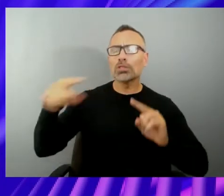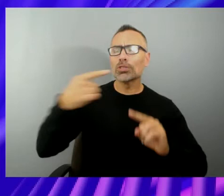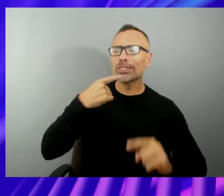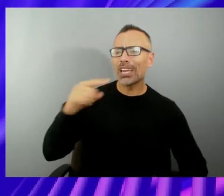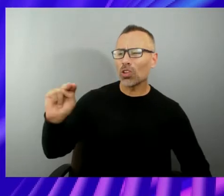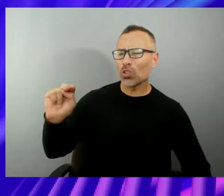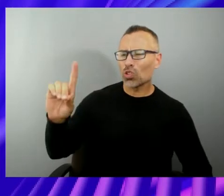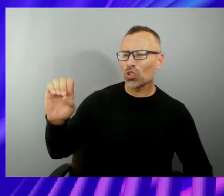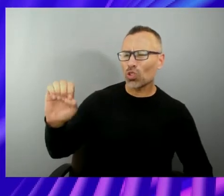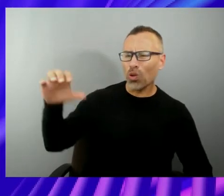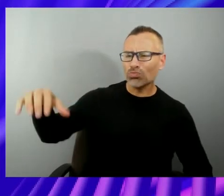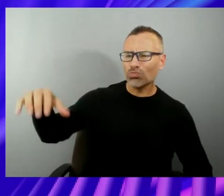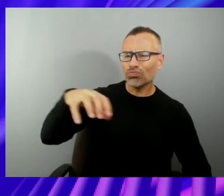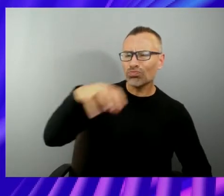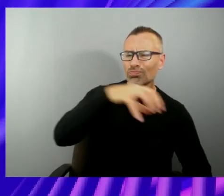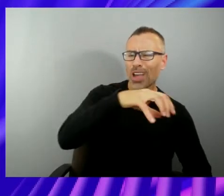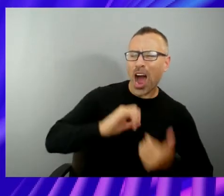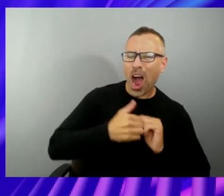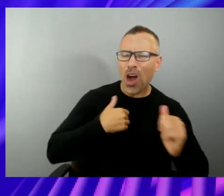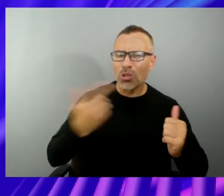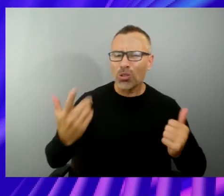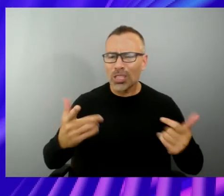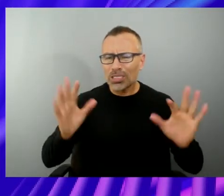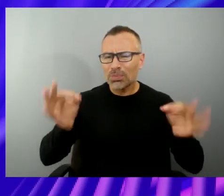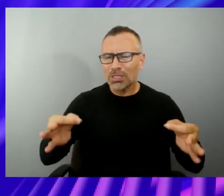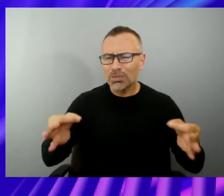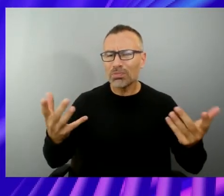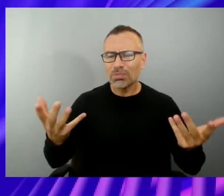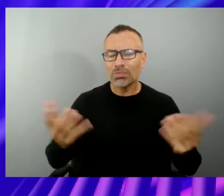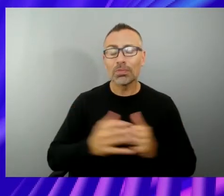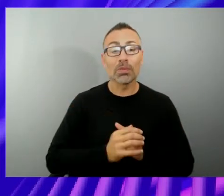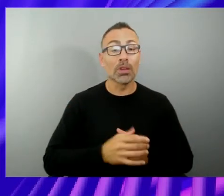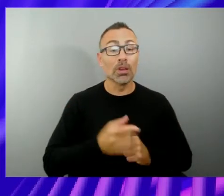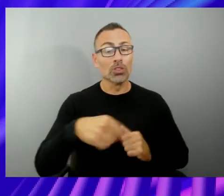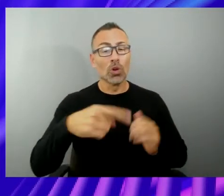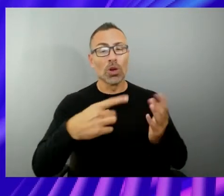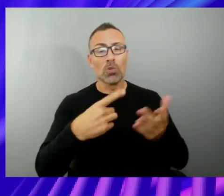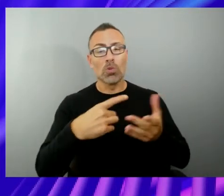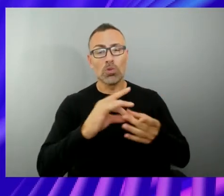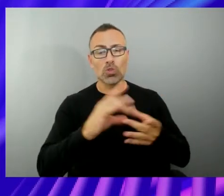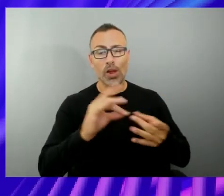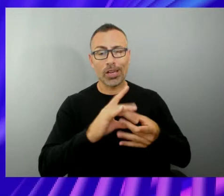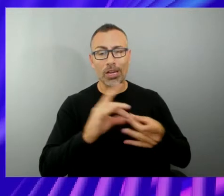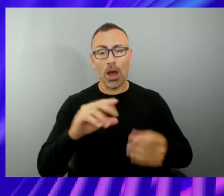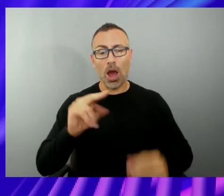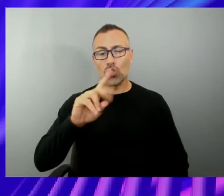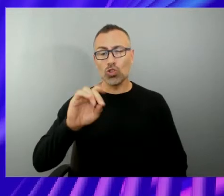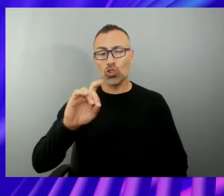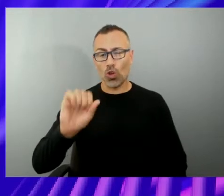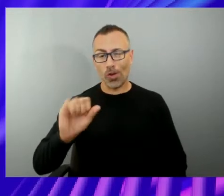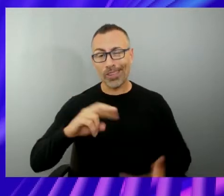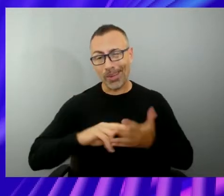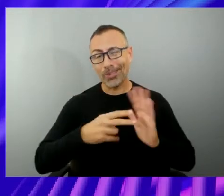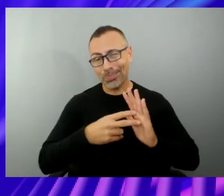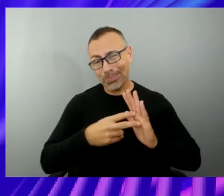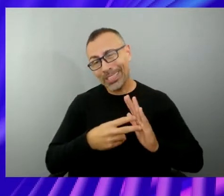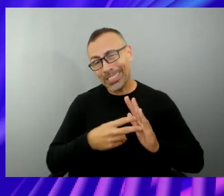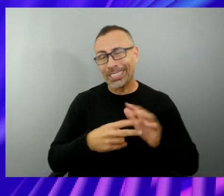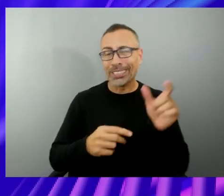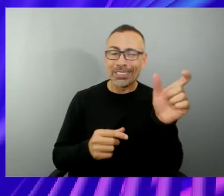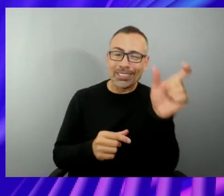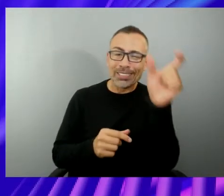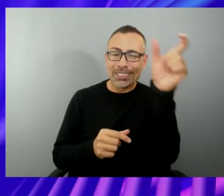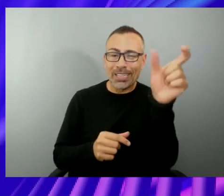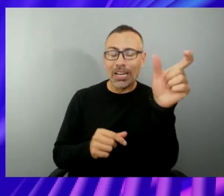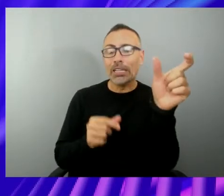So when I was referring to nodes, I was referring to a single GPU, right? Okay. So one is that you can have one instance